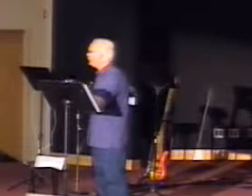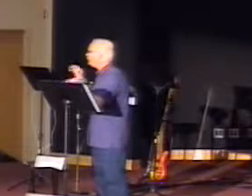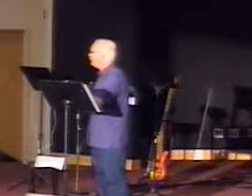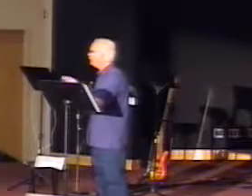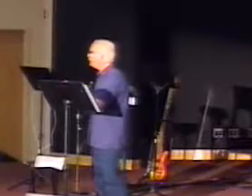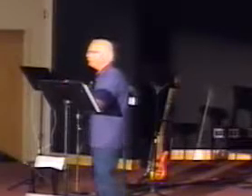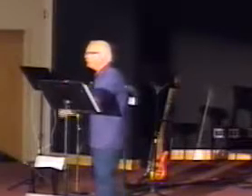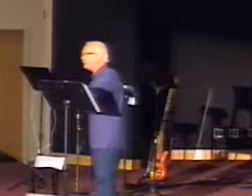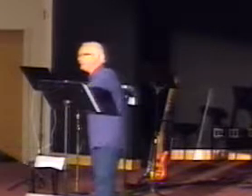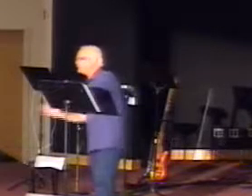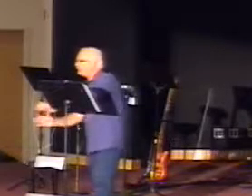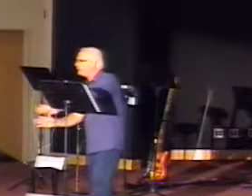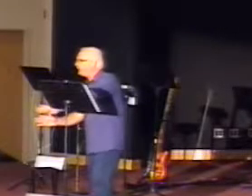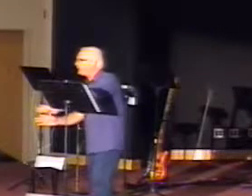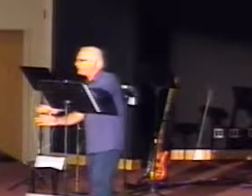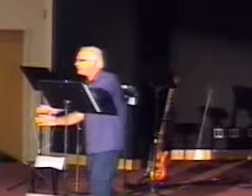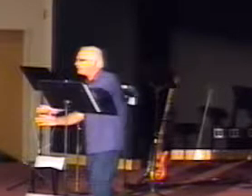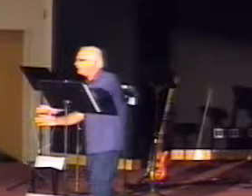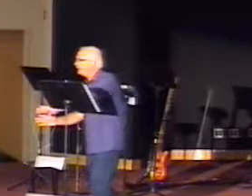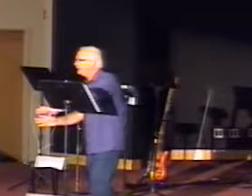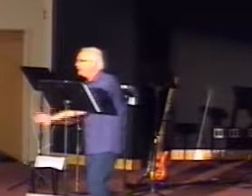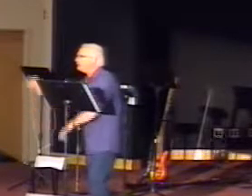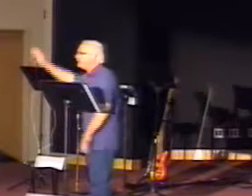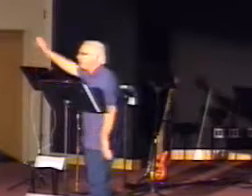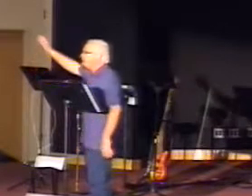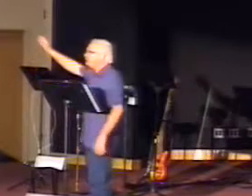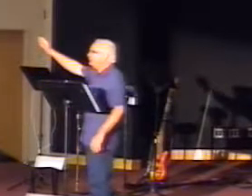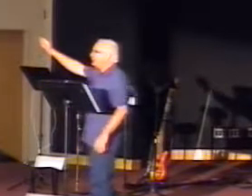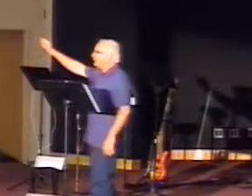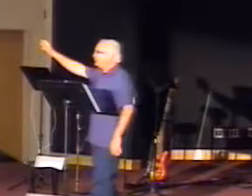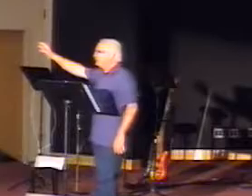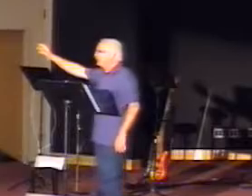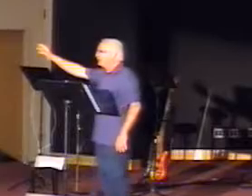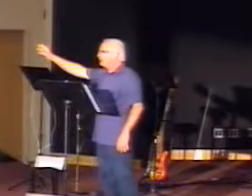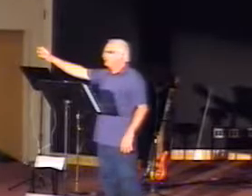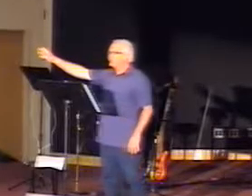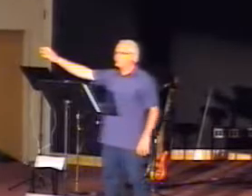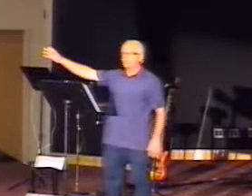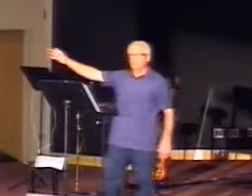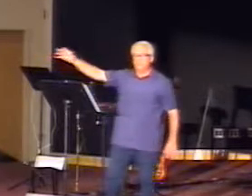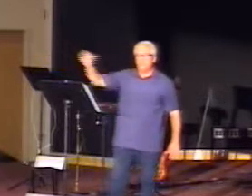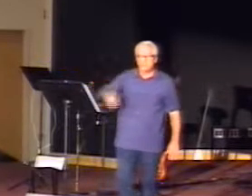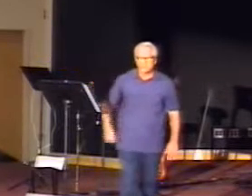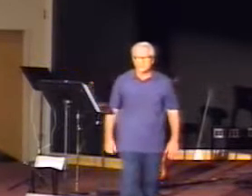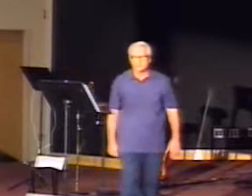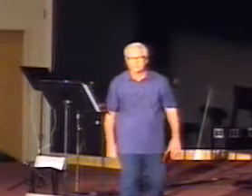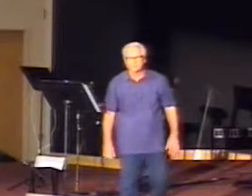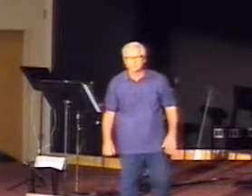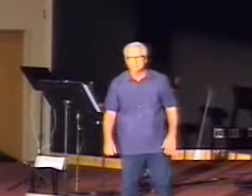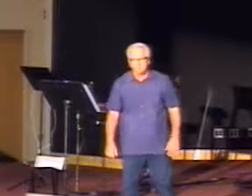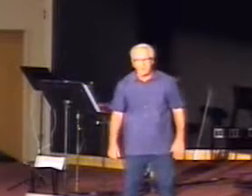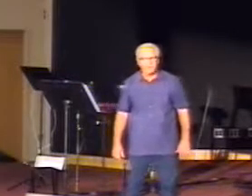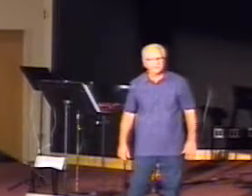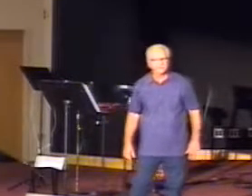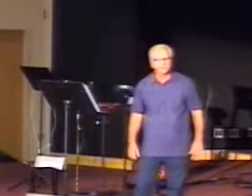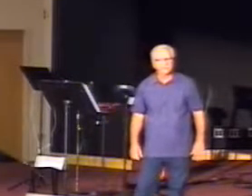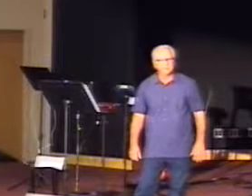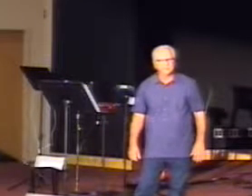for you that's uncomfortable that's going to help somebody else. Hasn't He ever put you in a job that you didn't like, but yet there was somebody who needed Jesus?